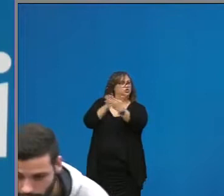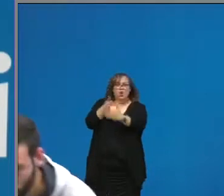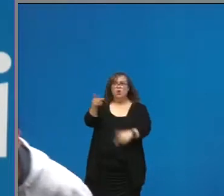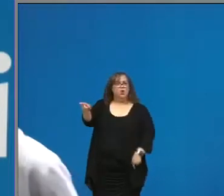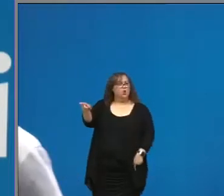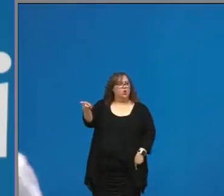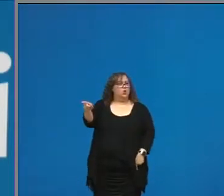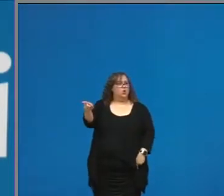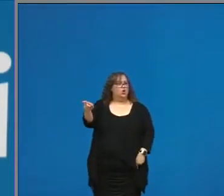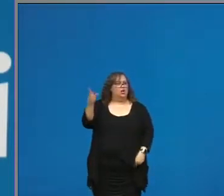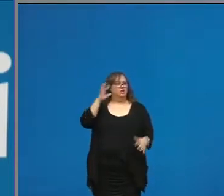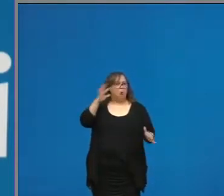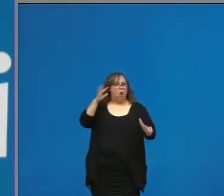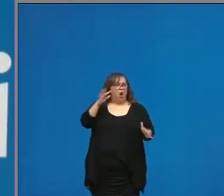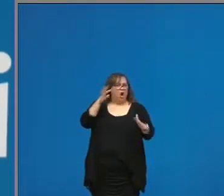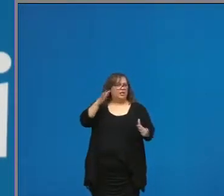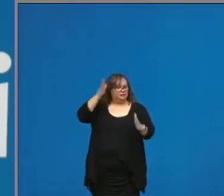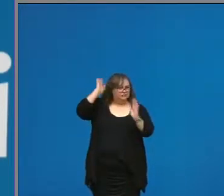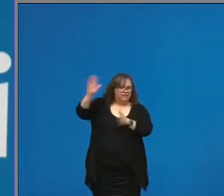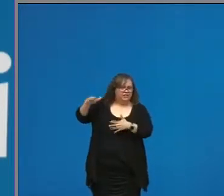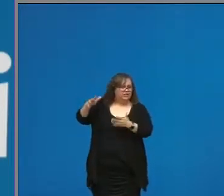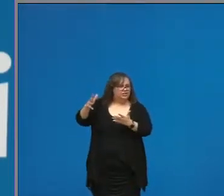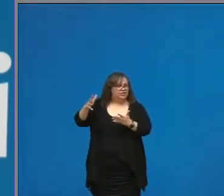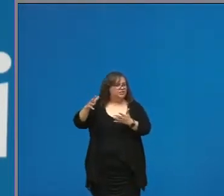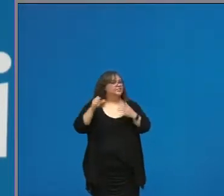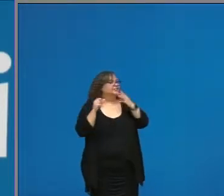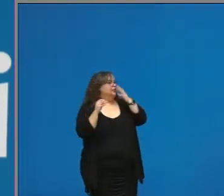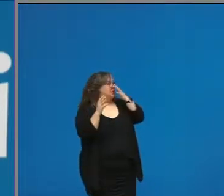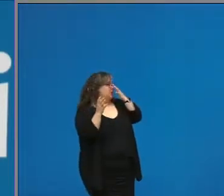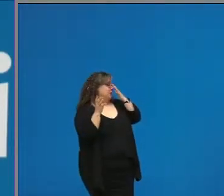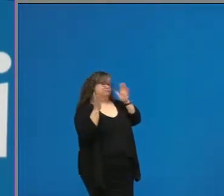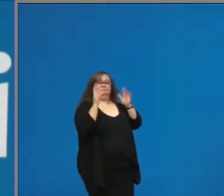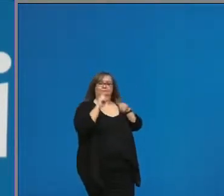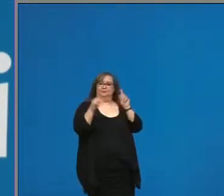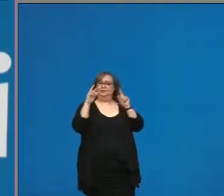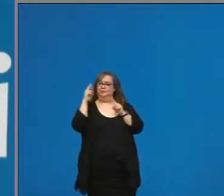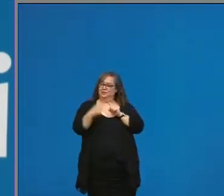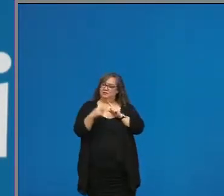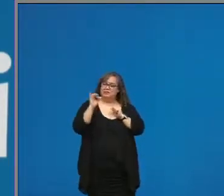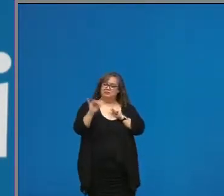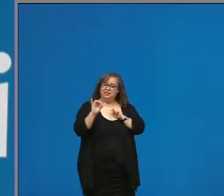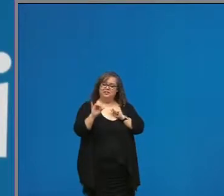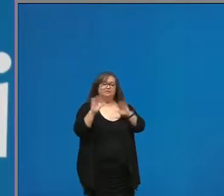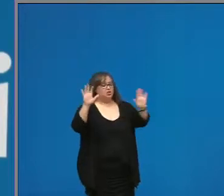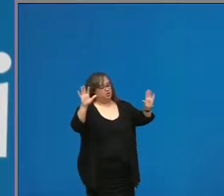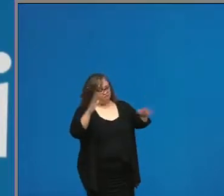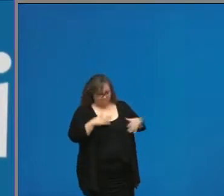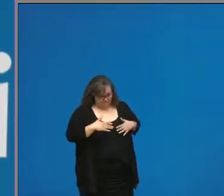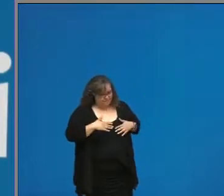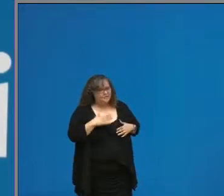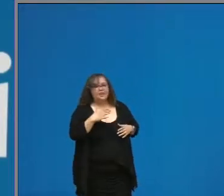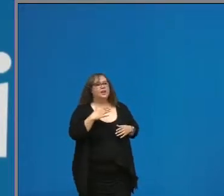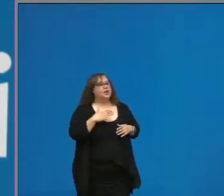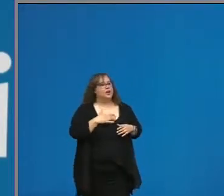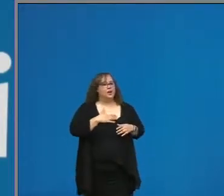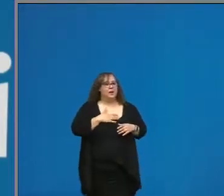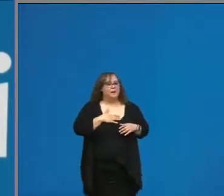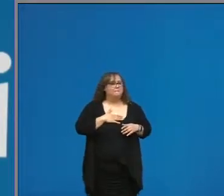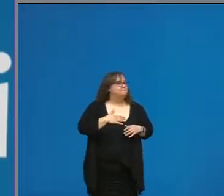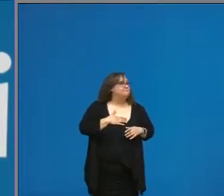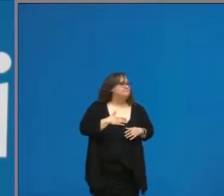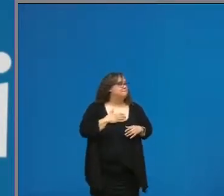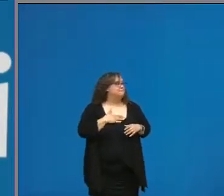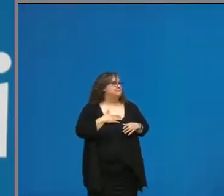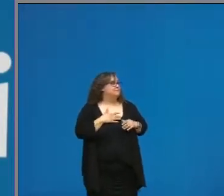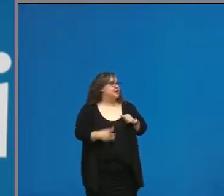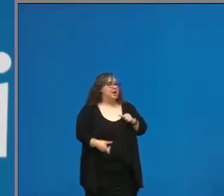perspective. This is the first time I'm asked to talk and comply with guidelines, so please forgive